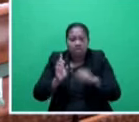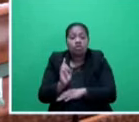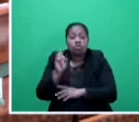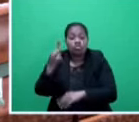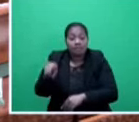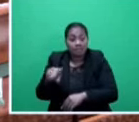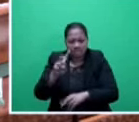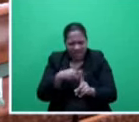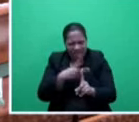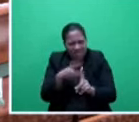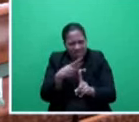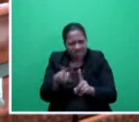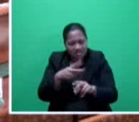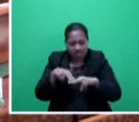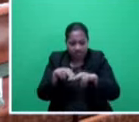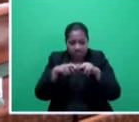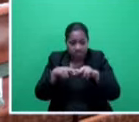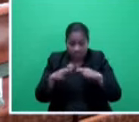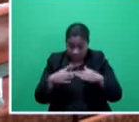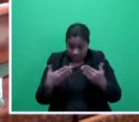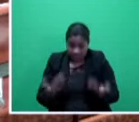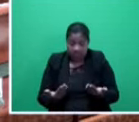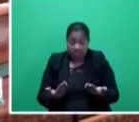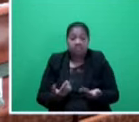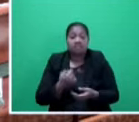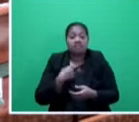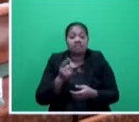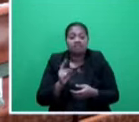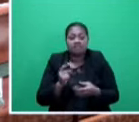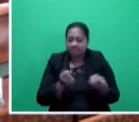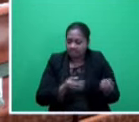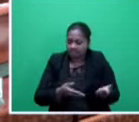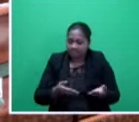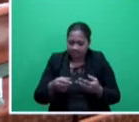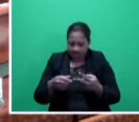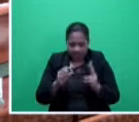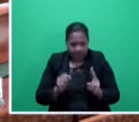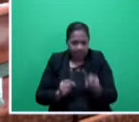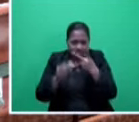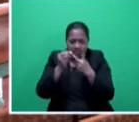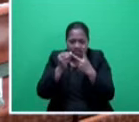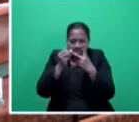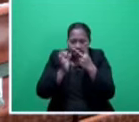Honourable members, I now refer to the second petition,